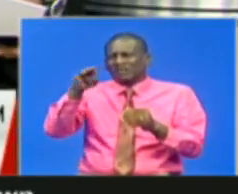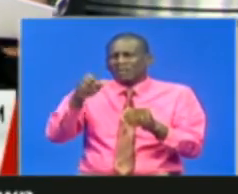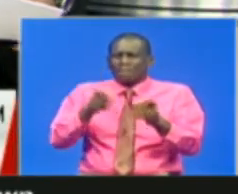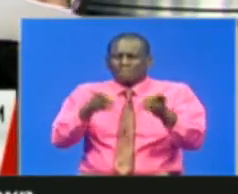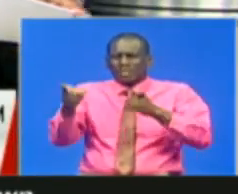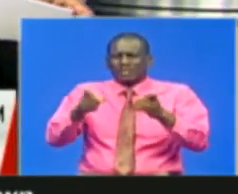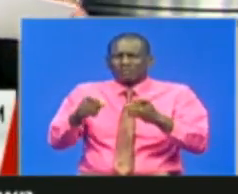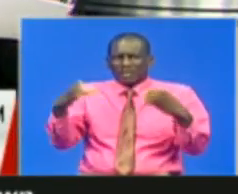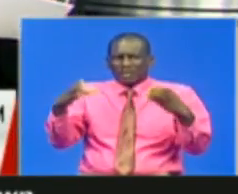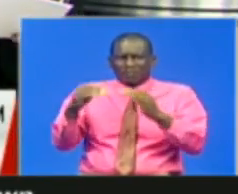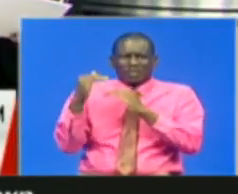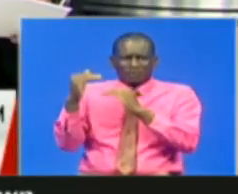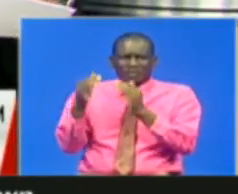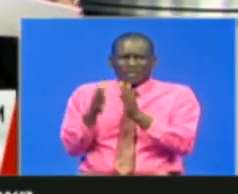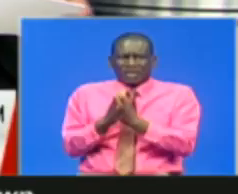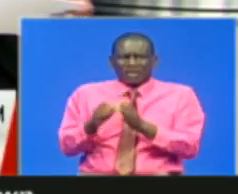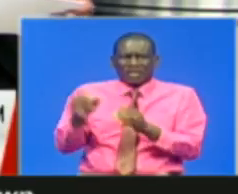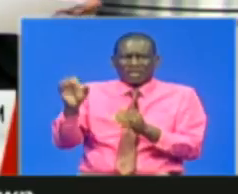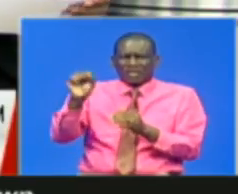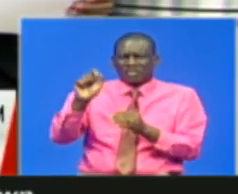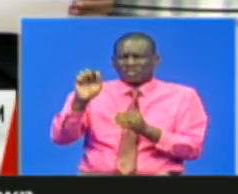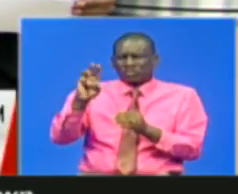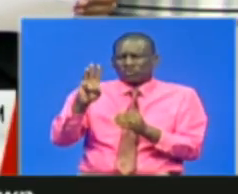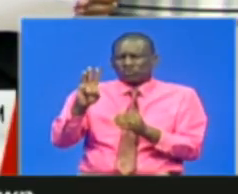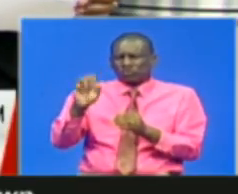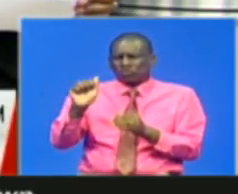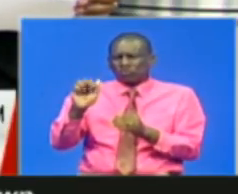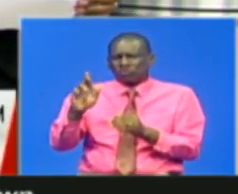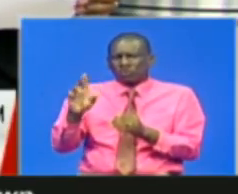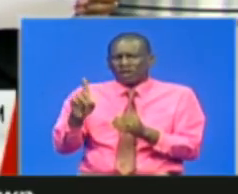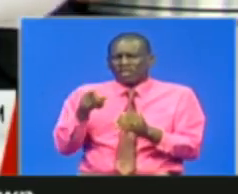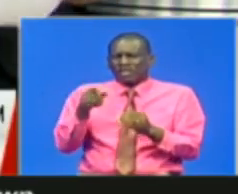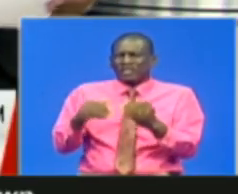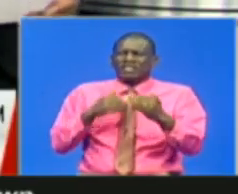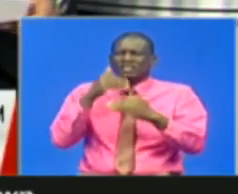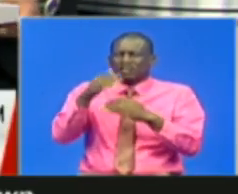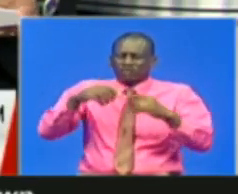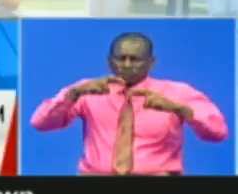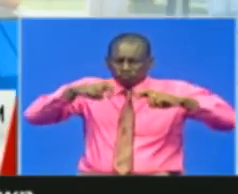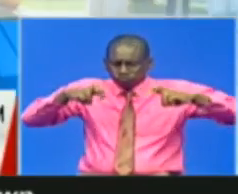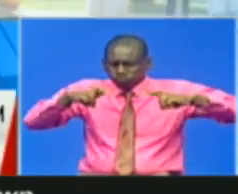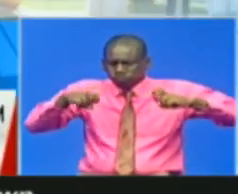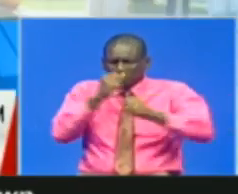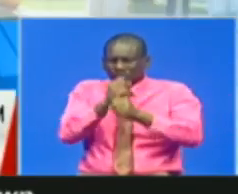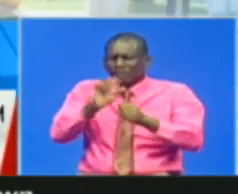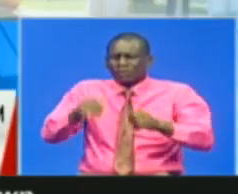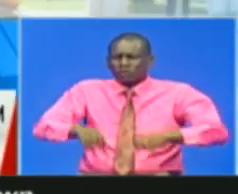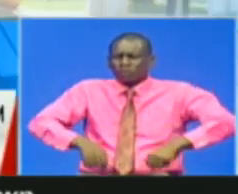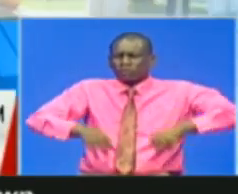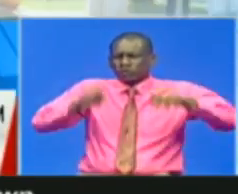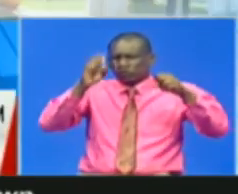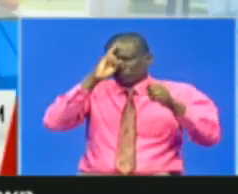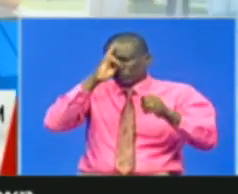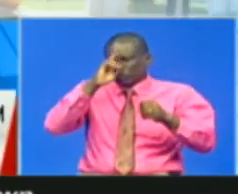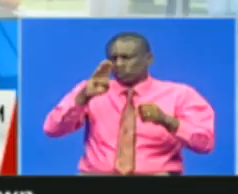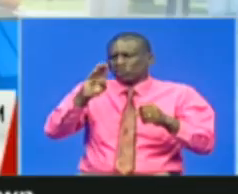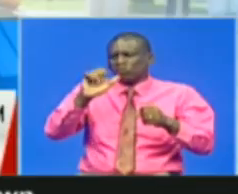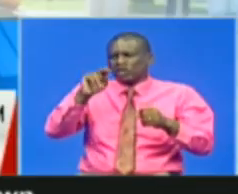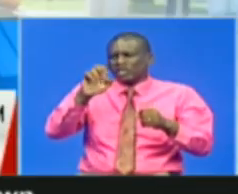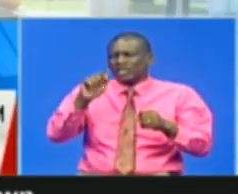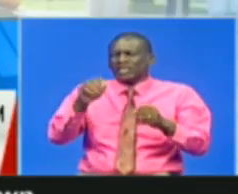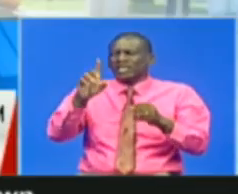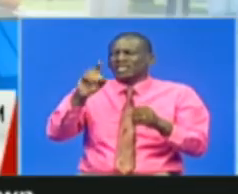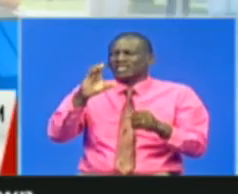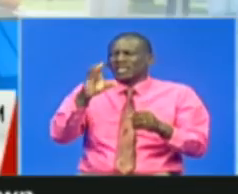Limited, and Stuart Harold Gerald. This follows an operation led by Inspector General of Police Joseph Boynet, DCI